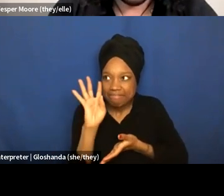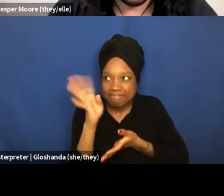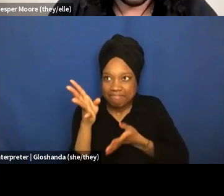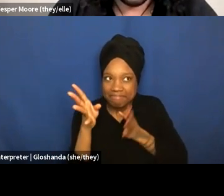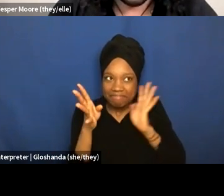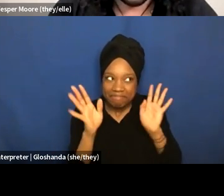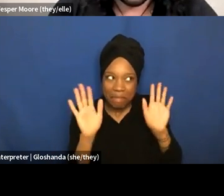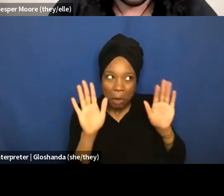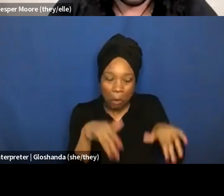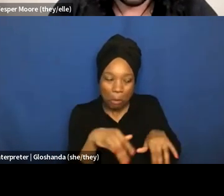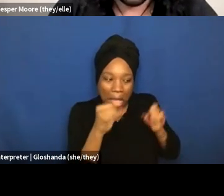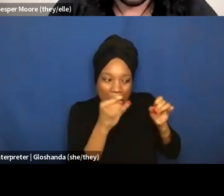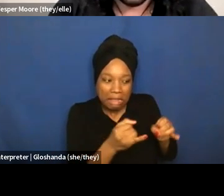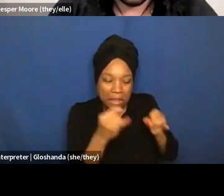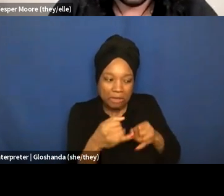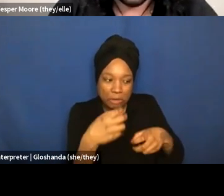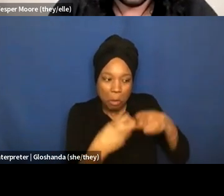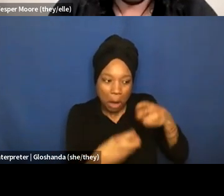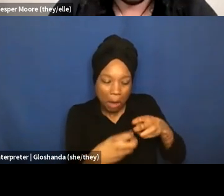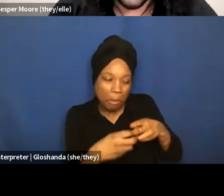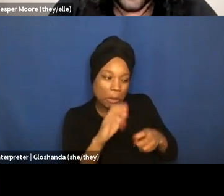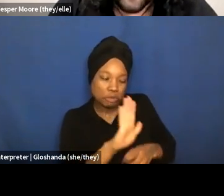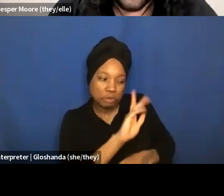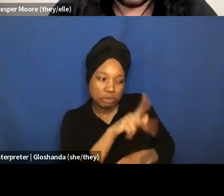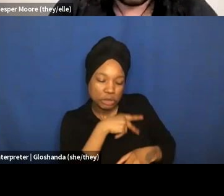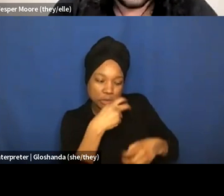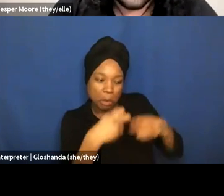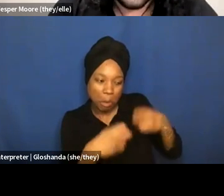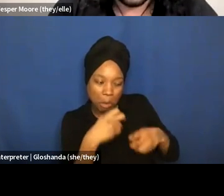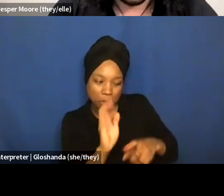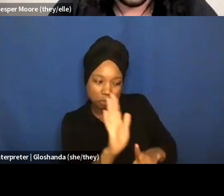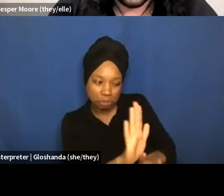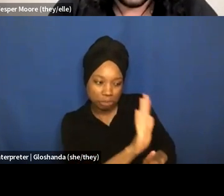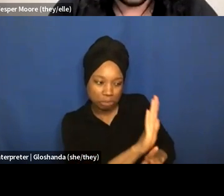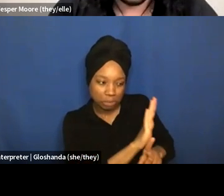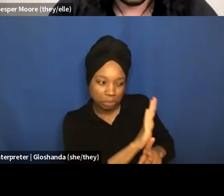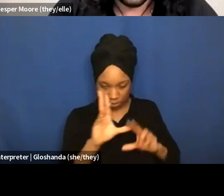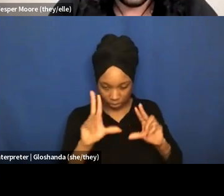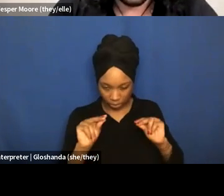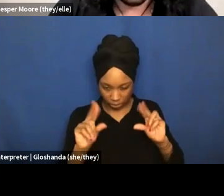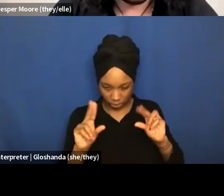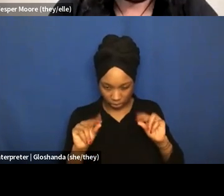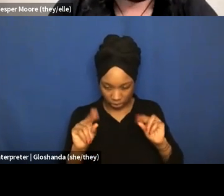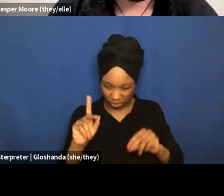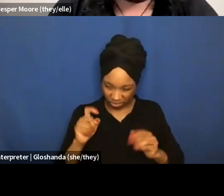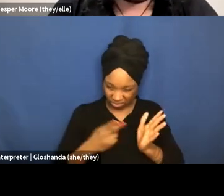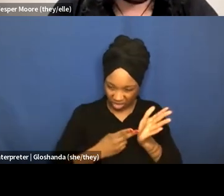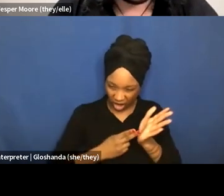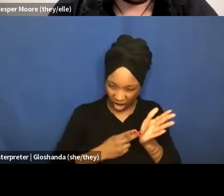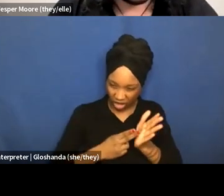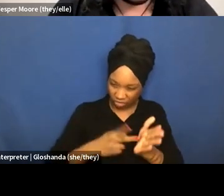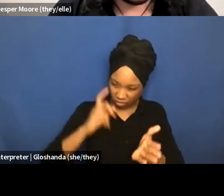is individualistic or a personal problem, but having the honesty to name